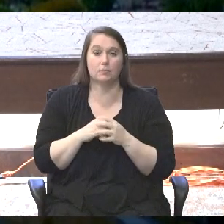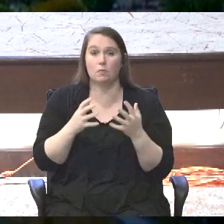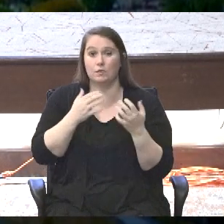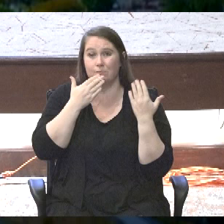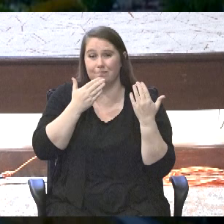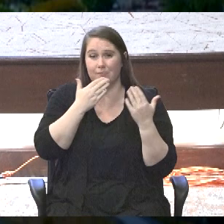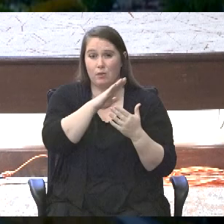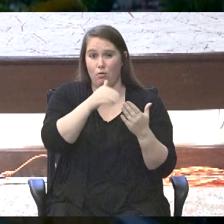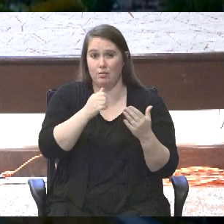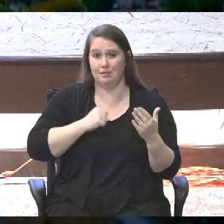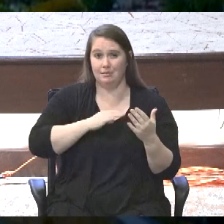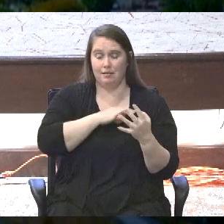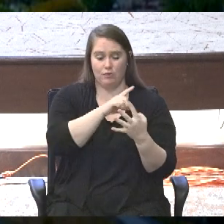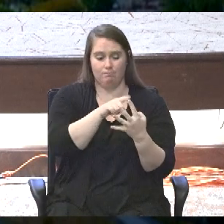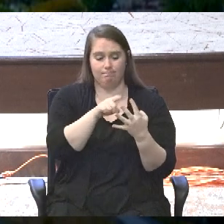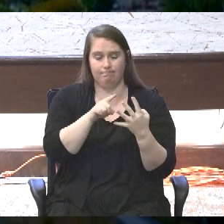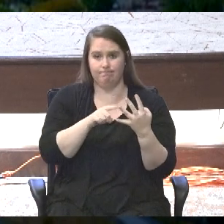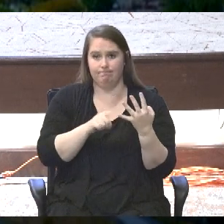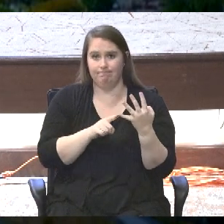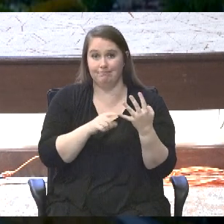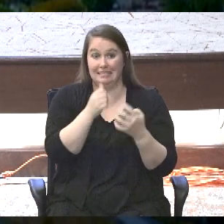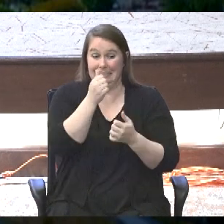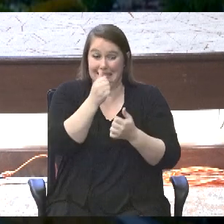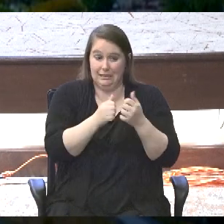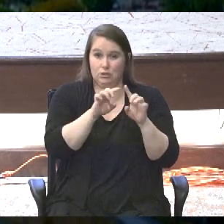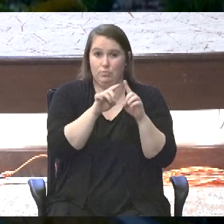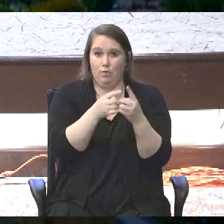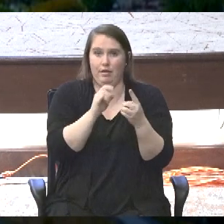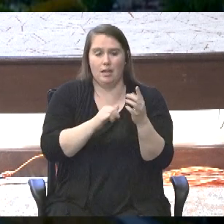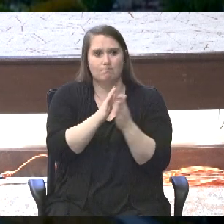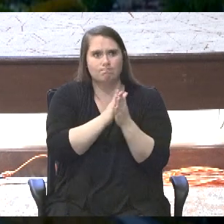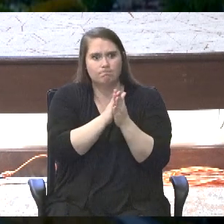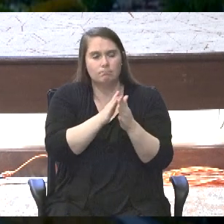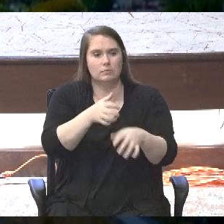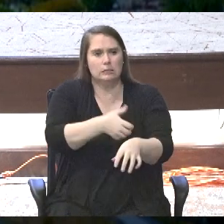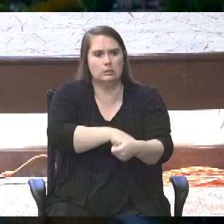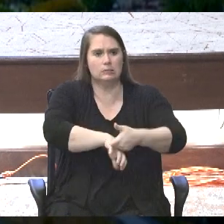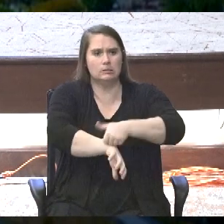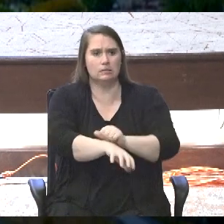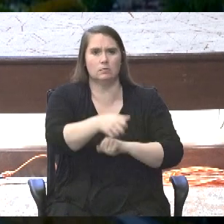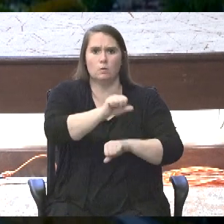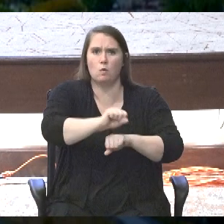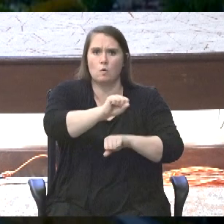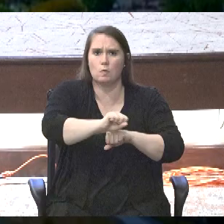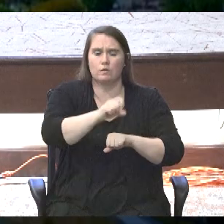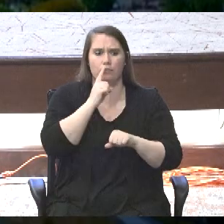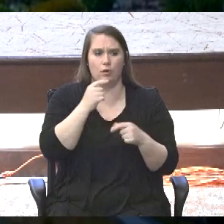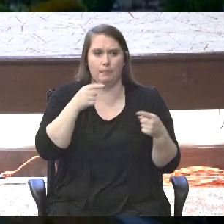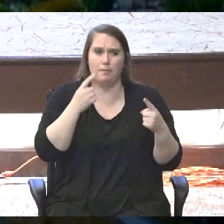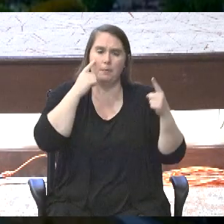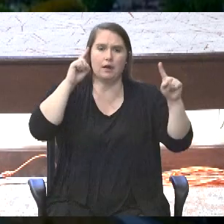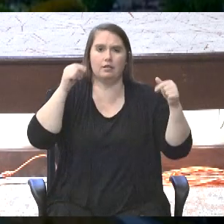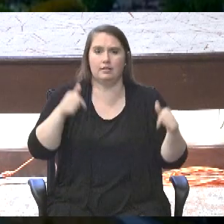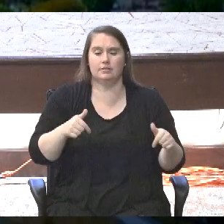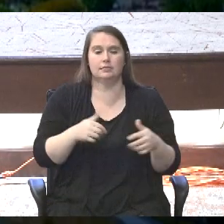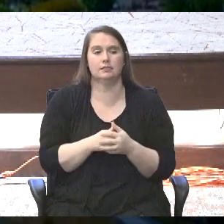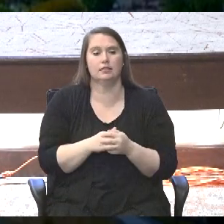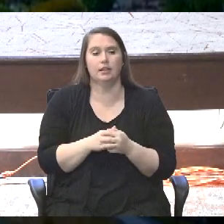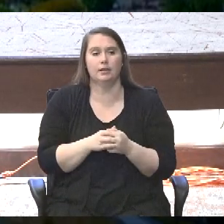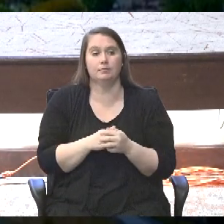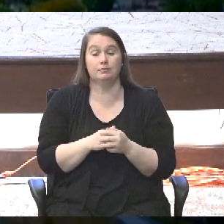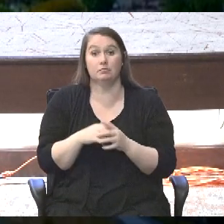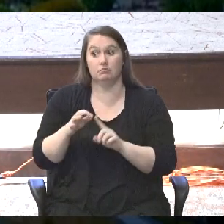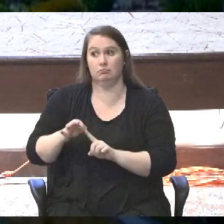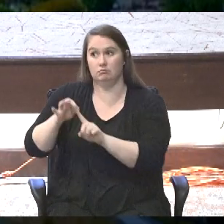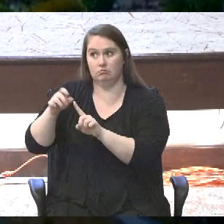many departments that work to diligently compete for money, as well as ensure compliance once we get the